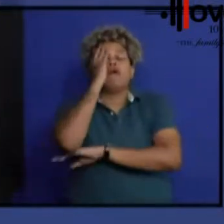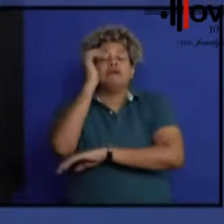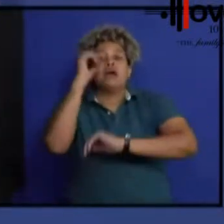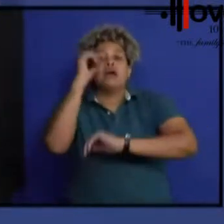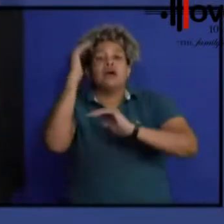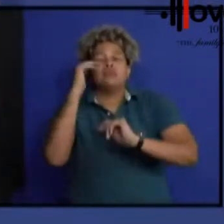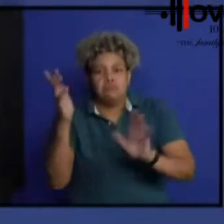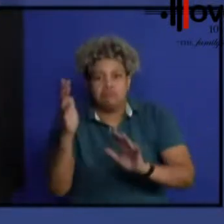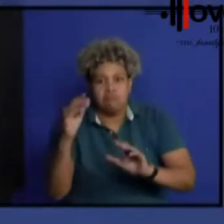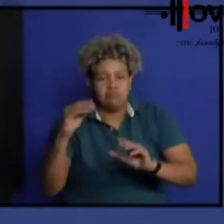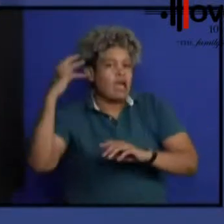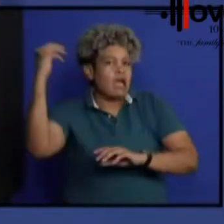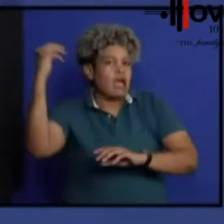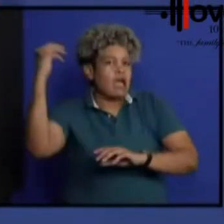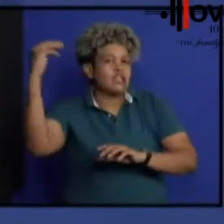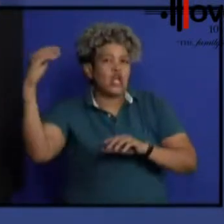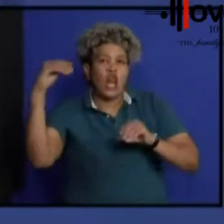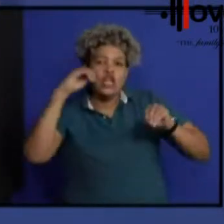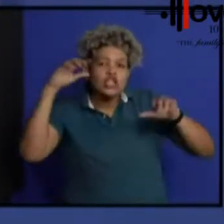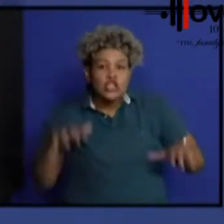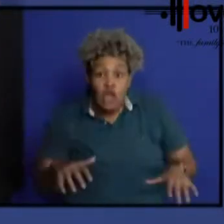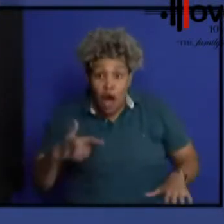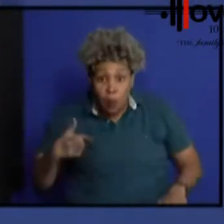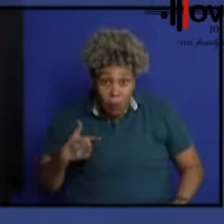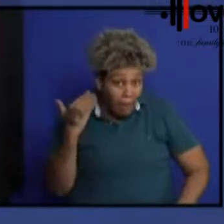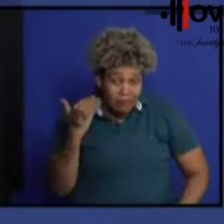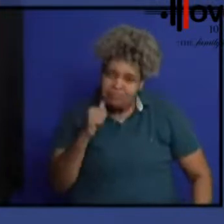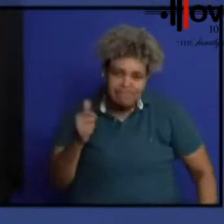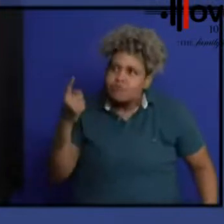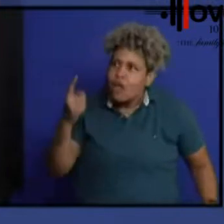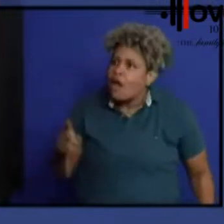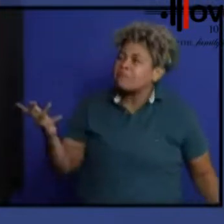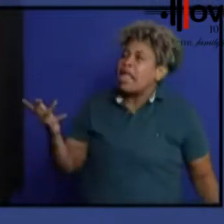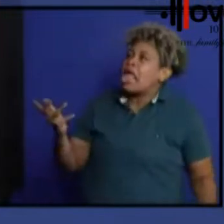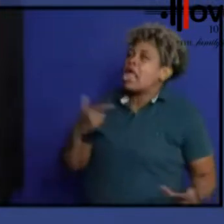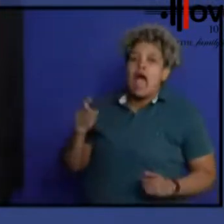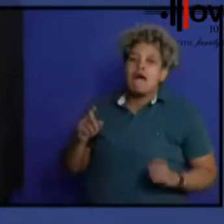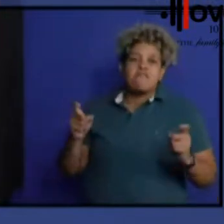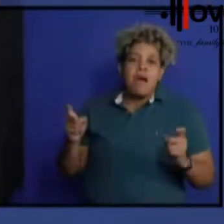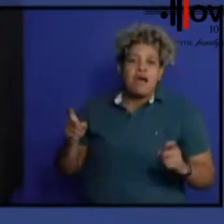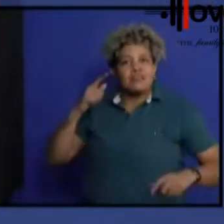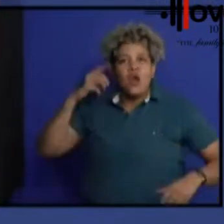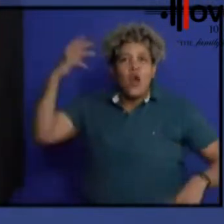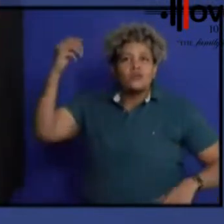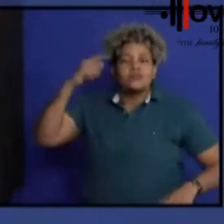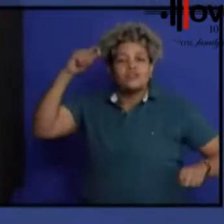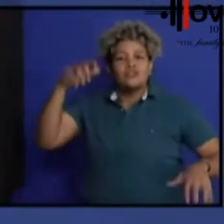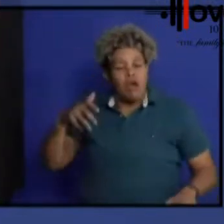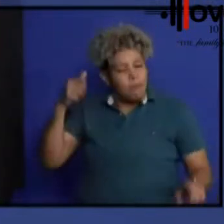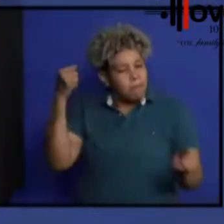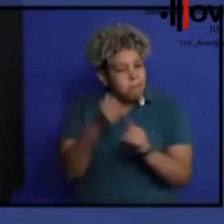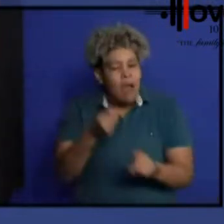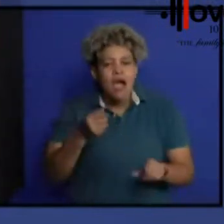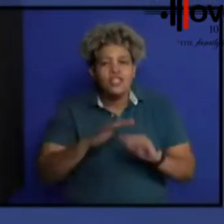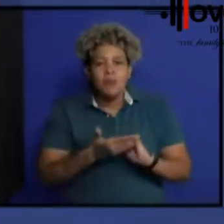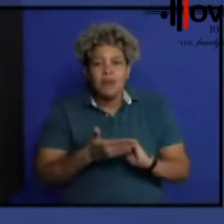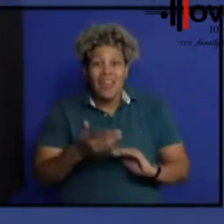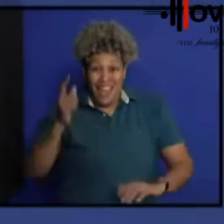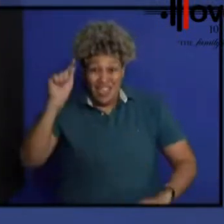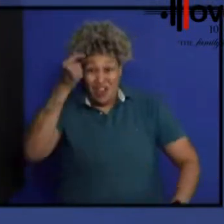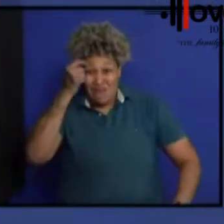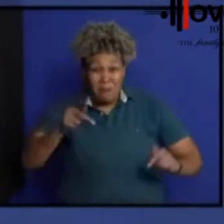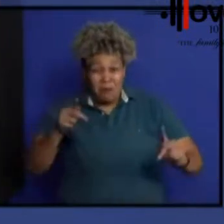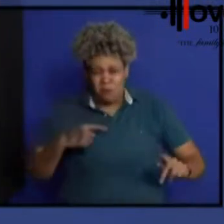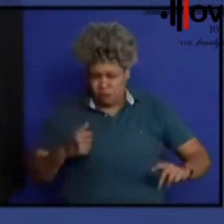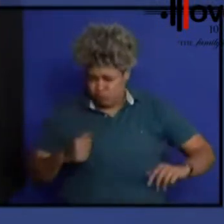external shocks not of our making. This means that as a government, as a people, we must be resilient. We